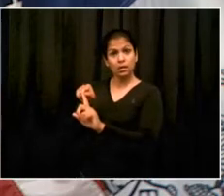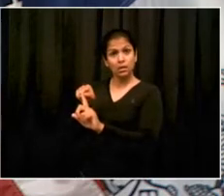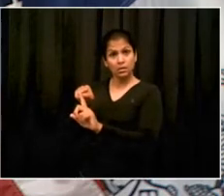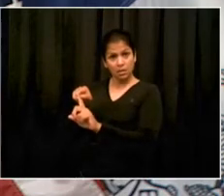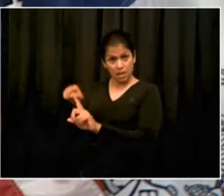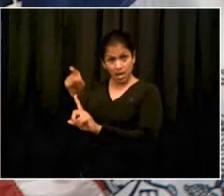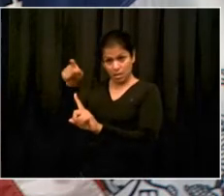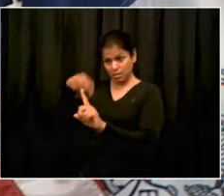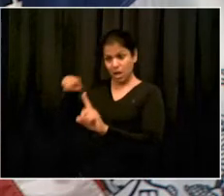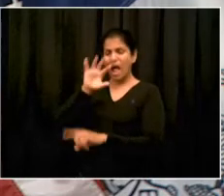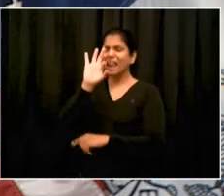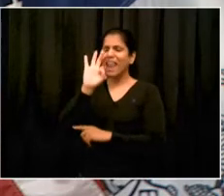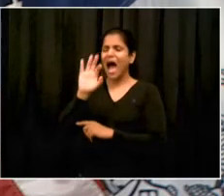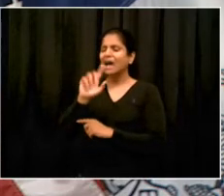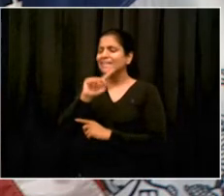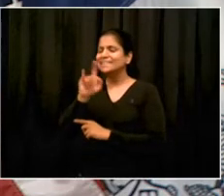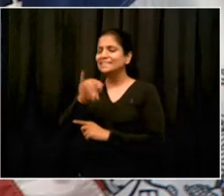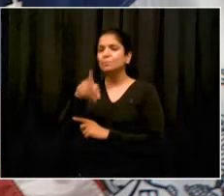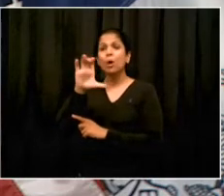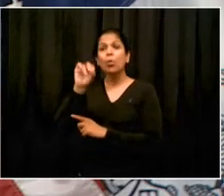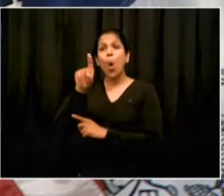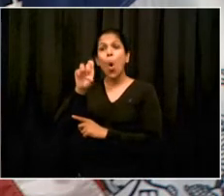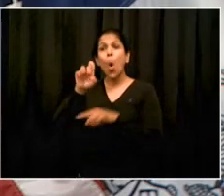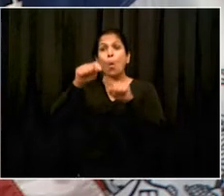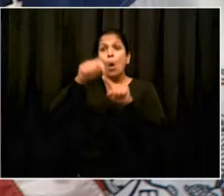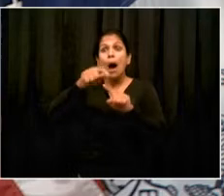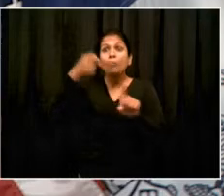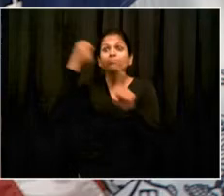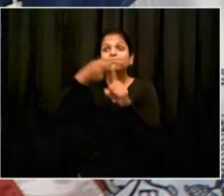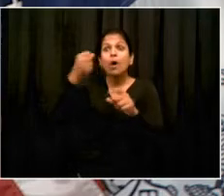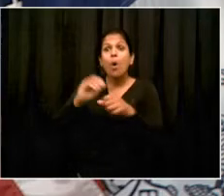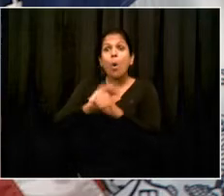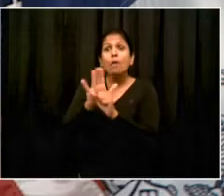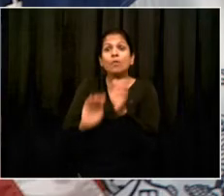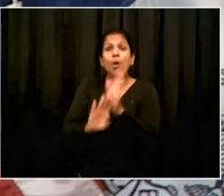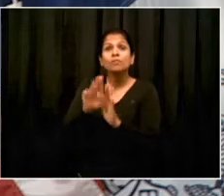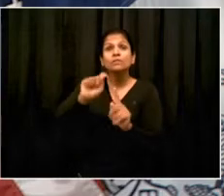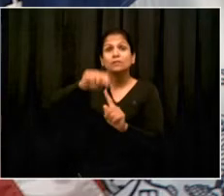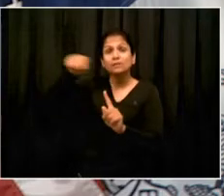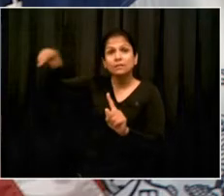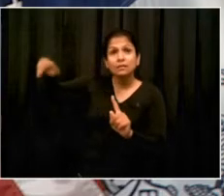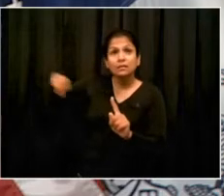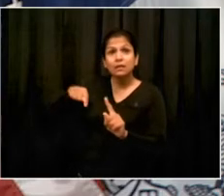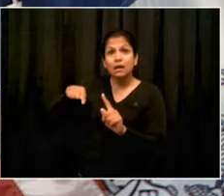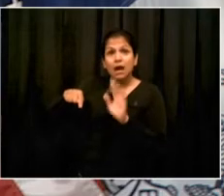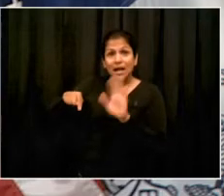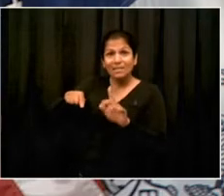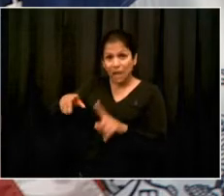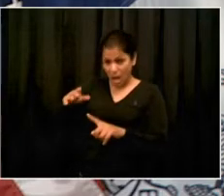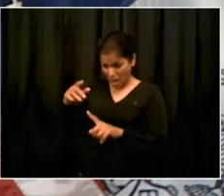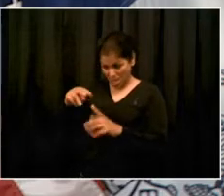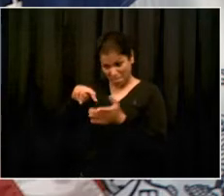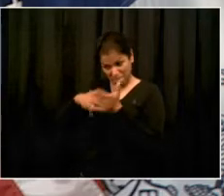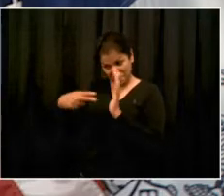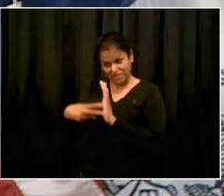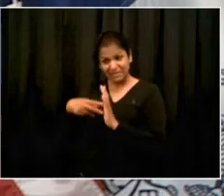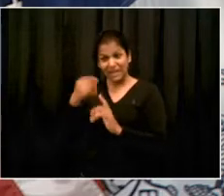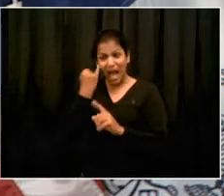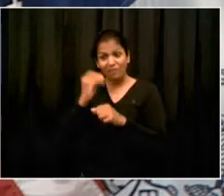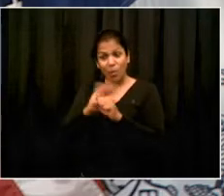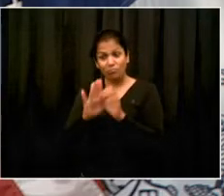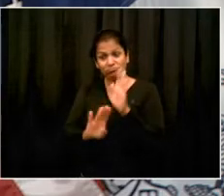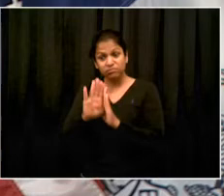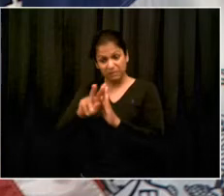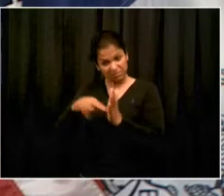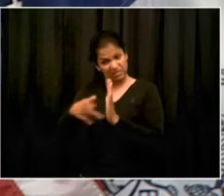spikes? And is there a way to determine, that by that, geographic zip code, would